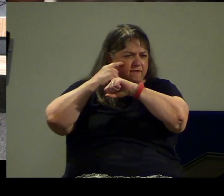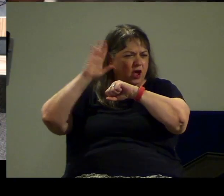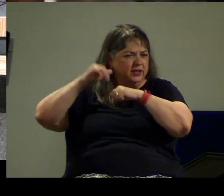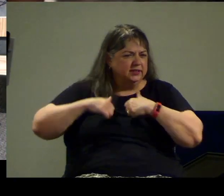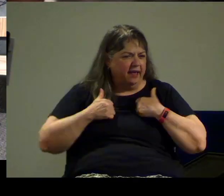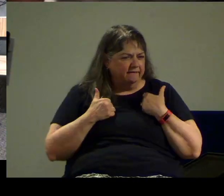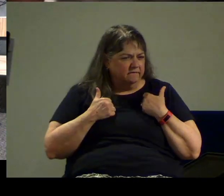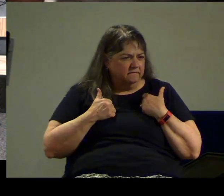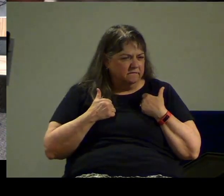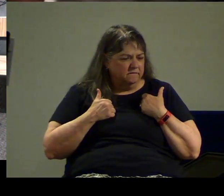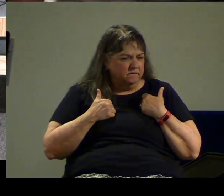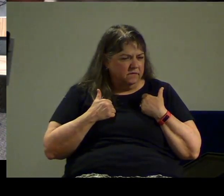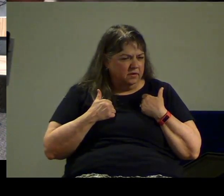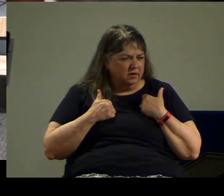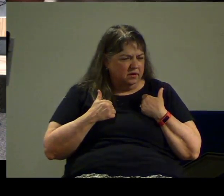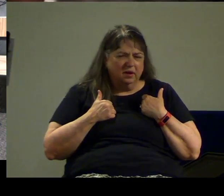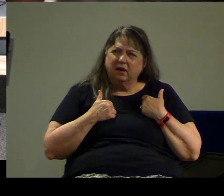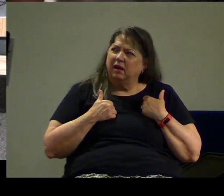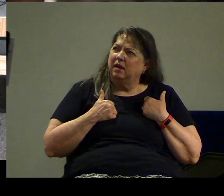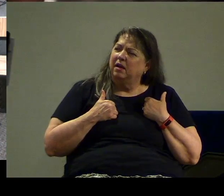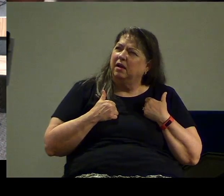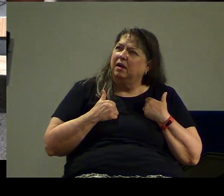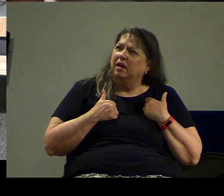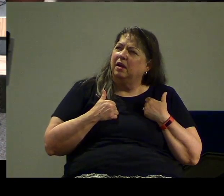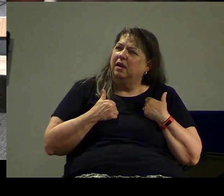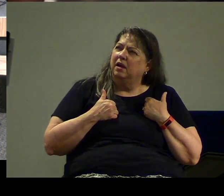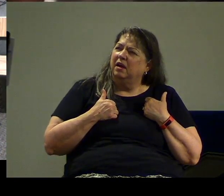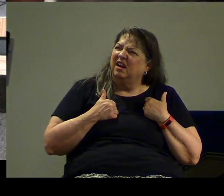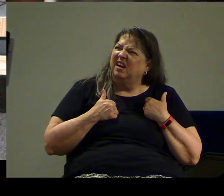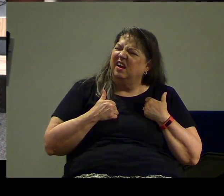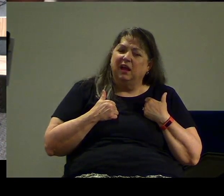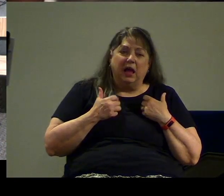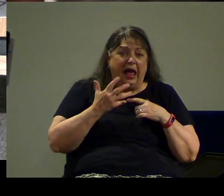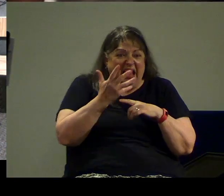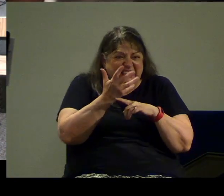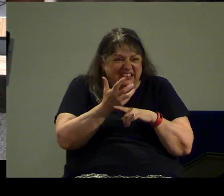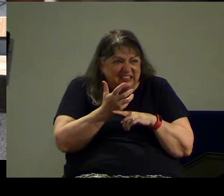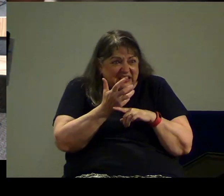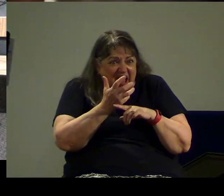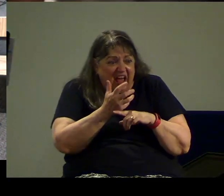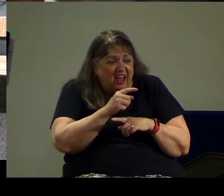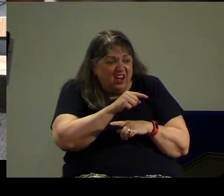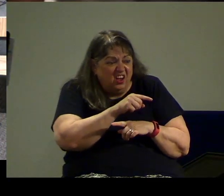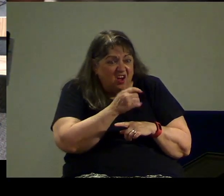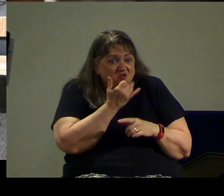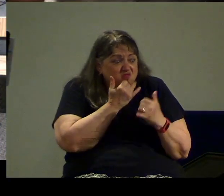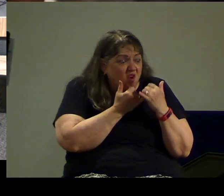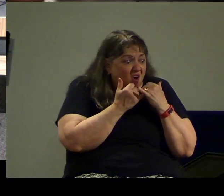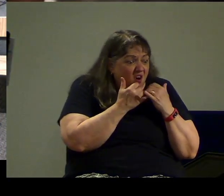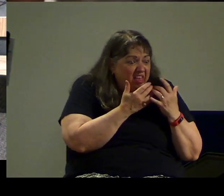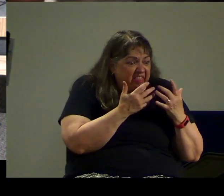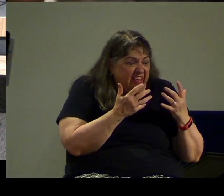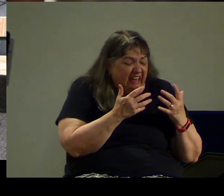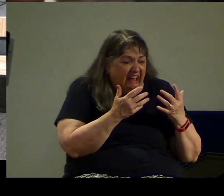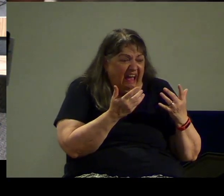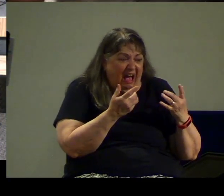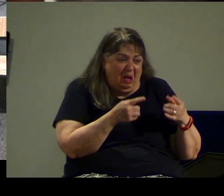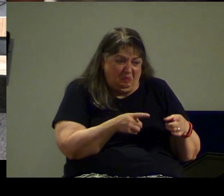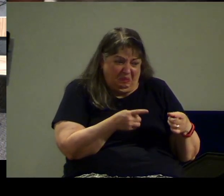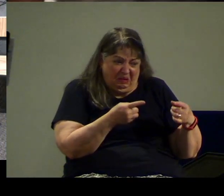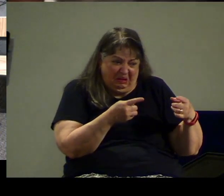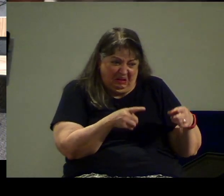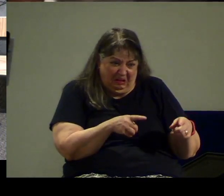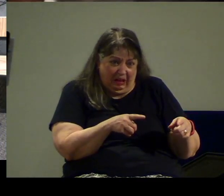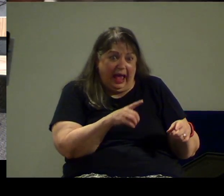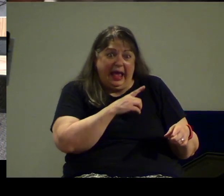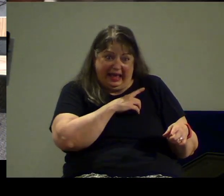him. Desiring the wrong thing has consequences. David was king of